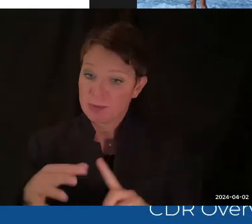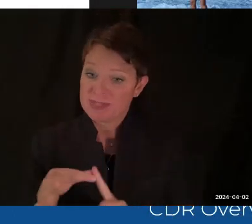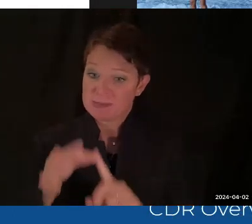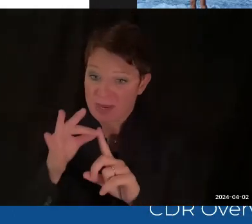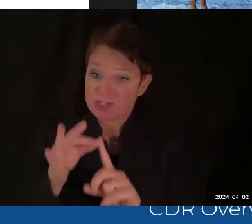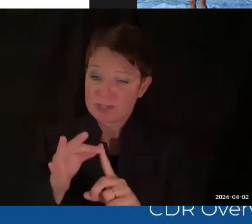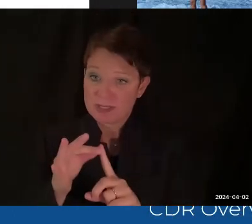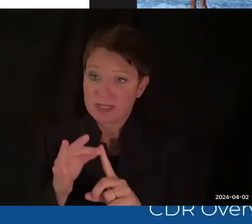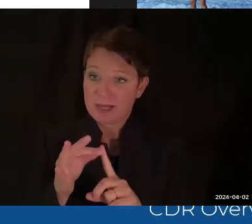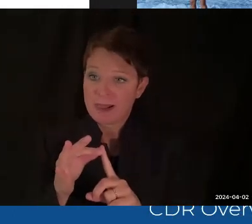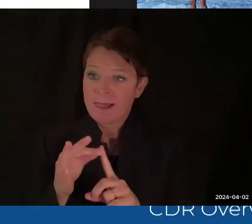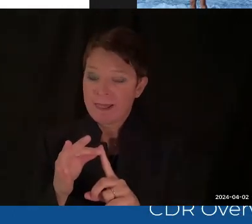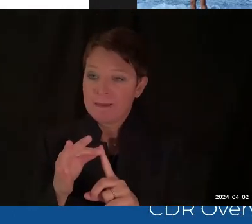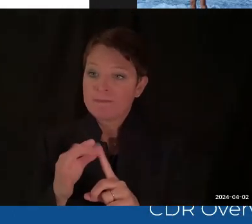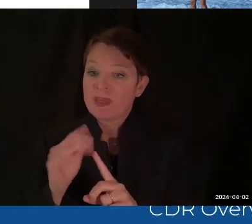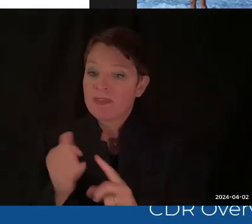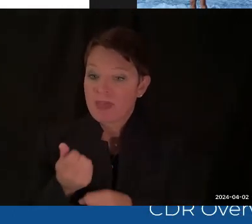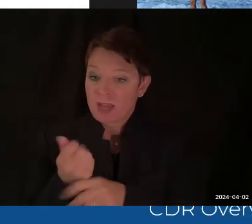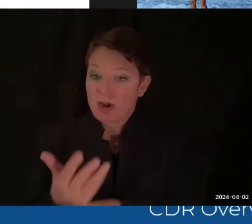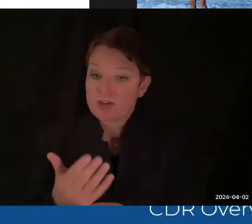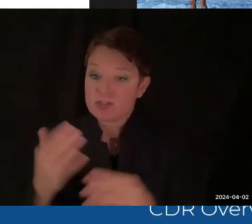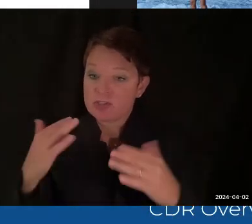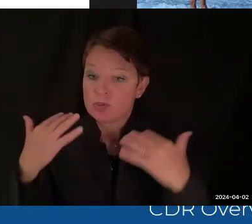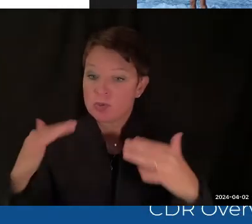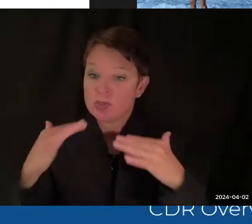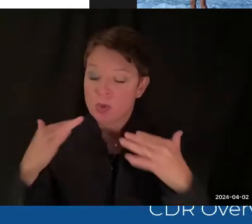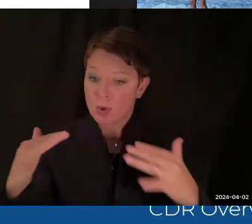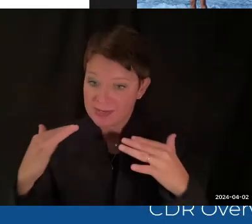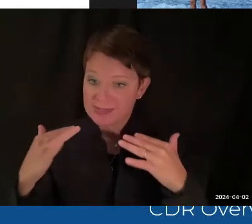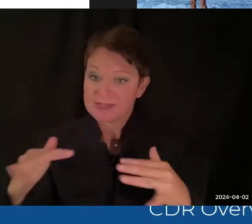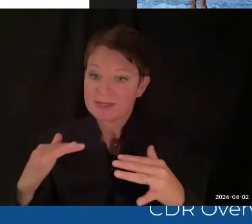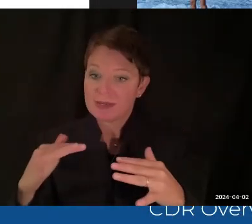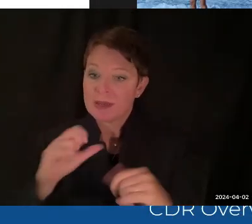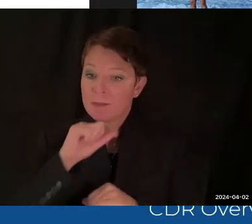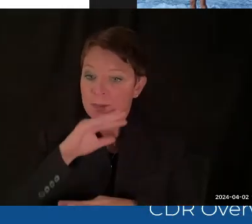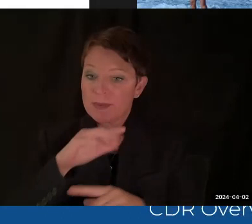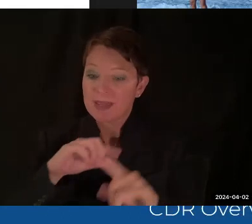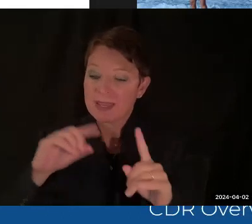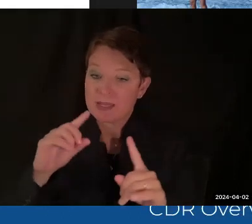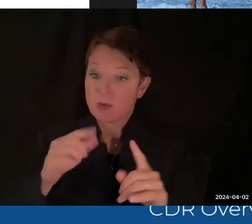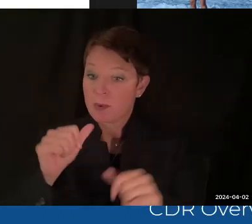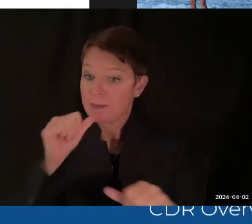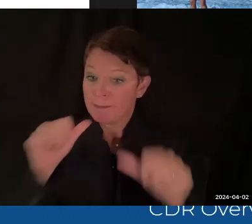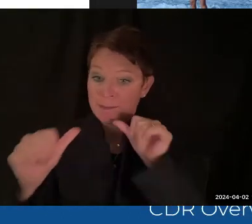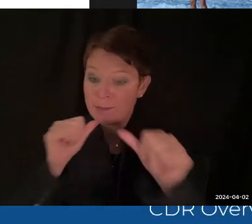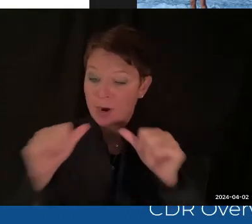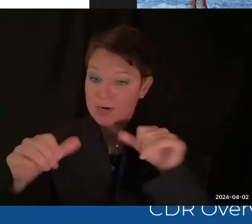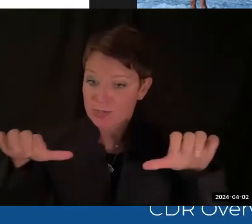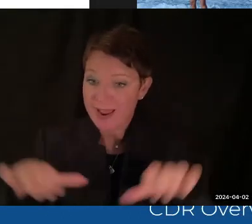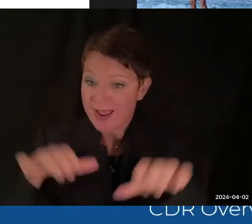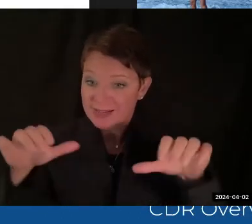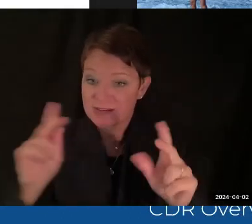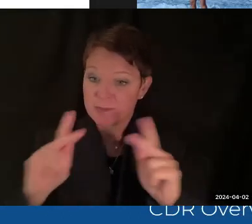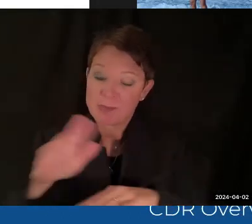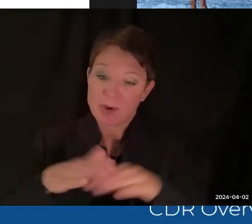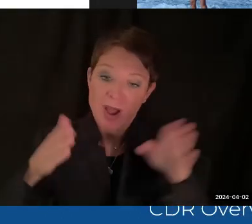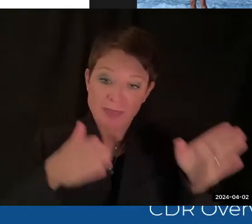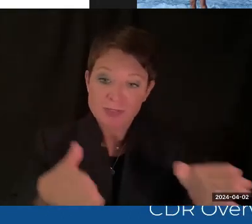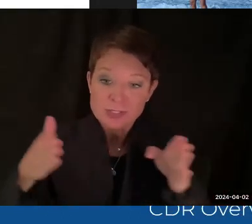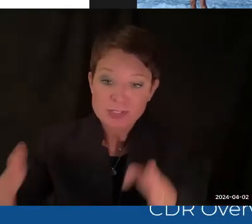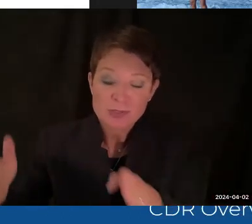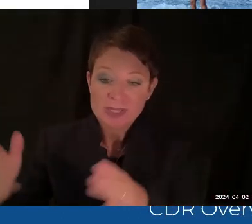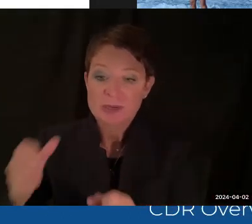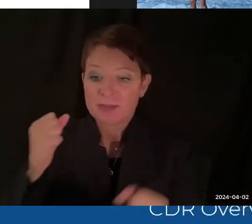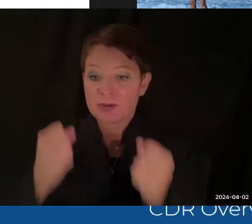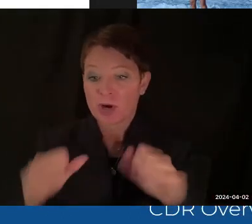especially, and that contributes to noise pollution in this area as well, because when the bars are active, there are people on the streets, but also there's